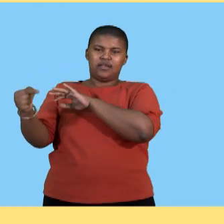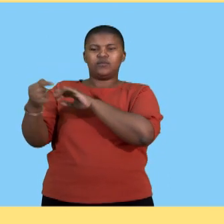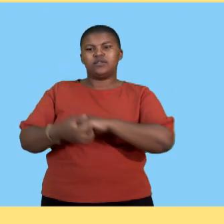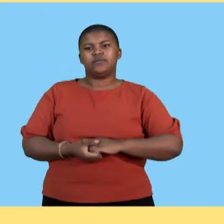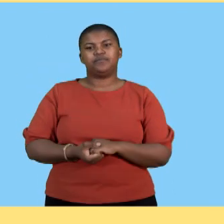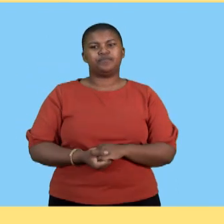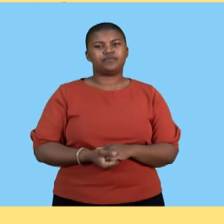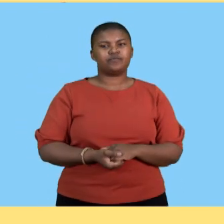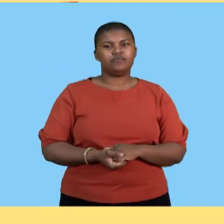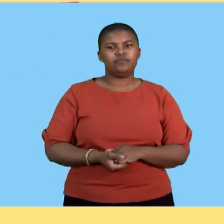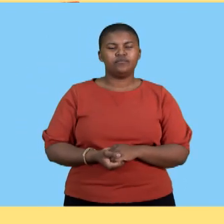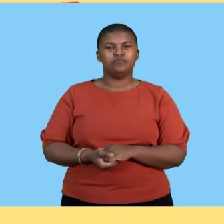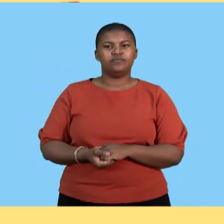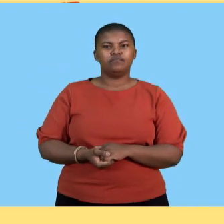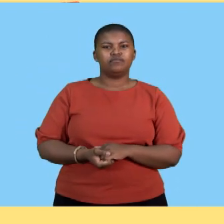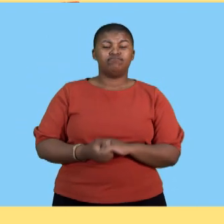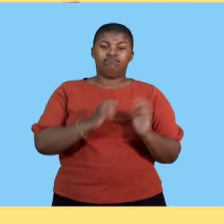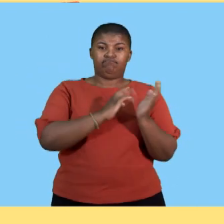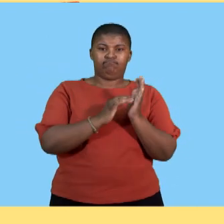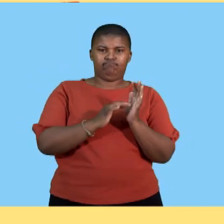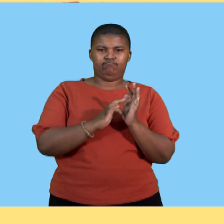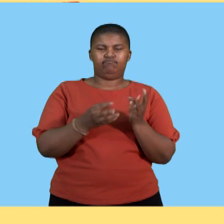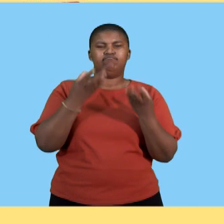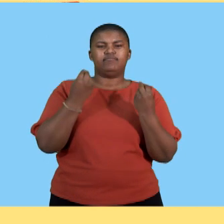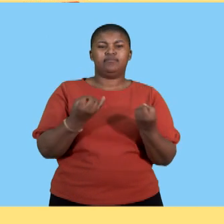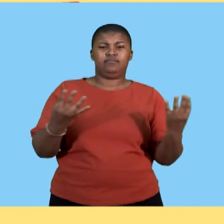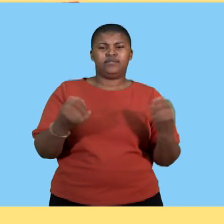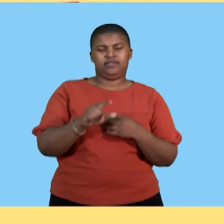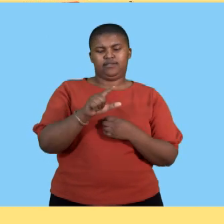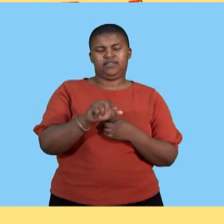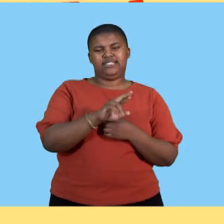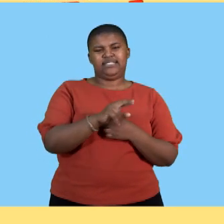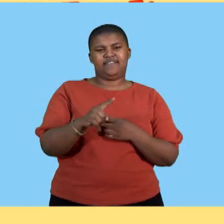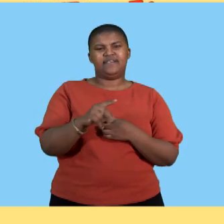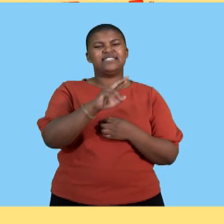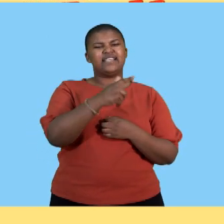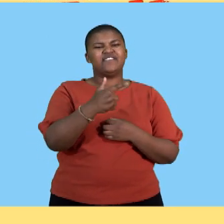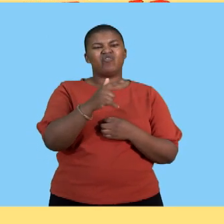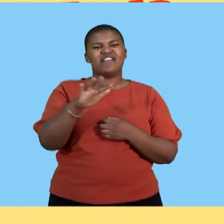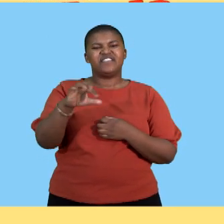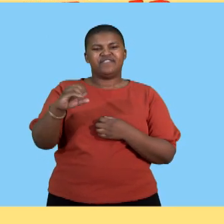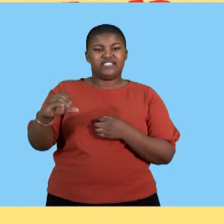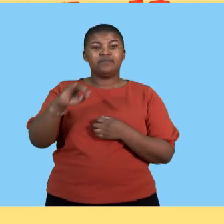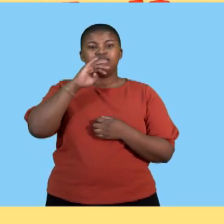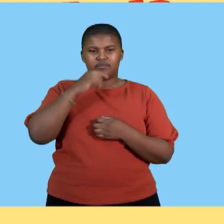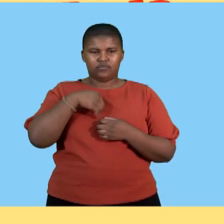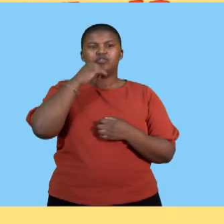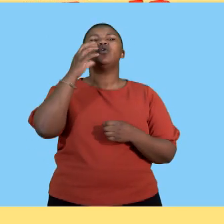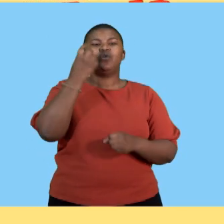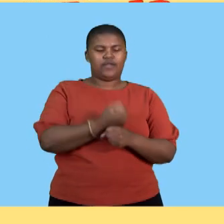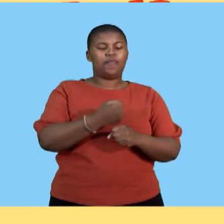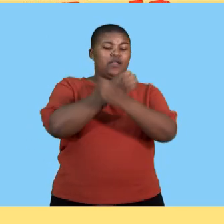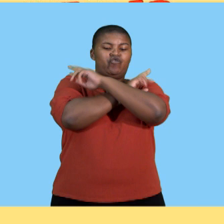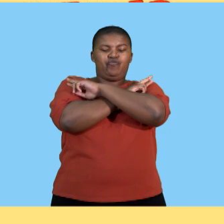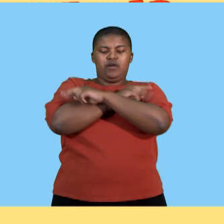by 10,000. If you punch that in the calculator, you get 7 Rand 50. So I'm coming here to say